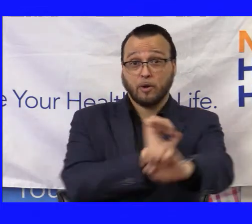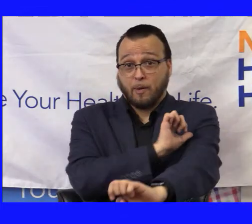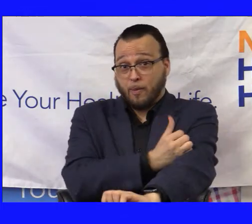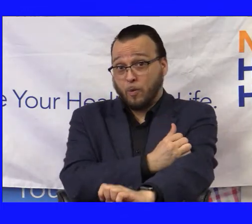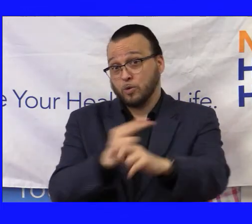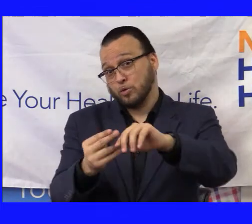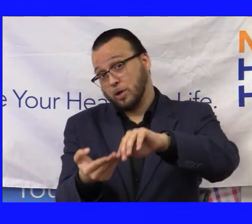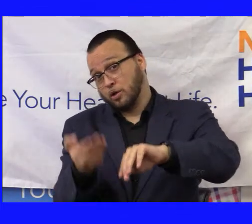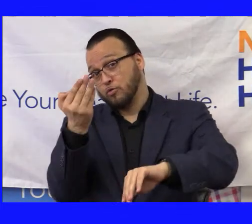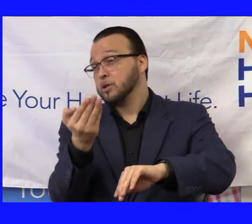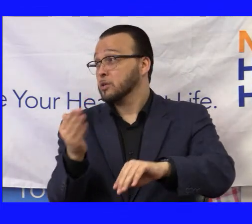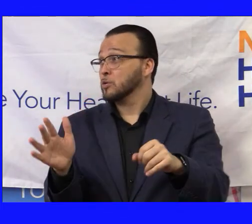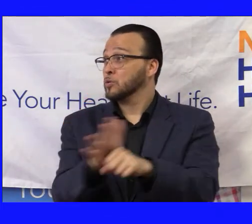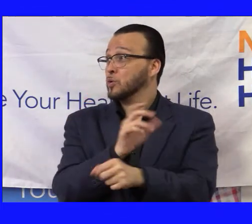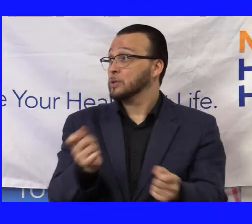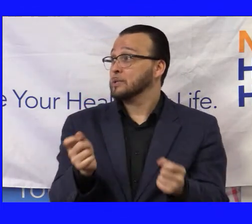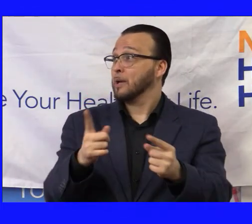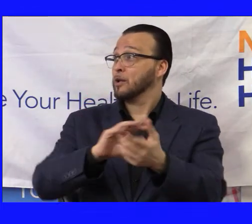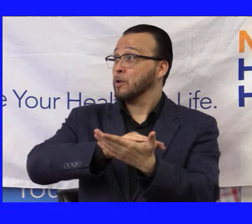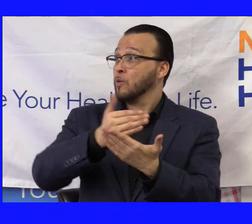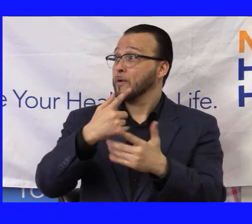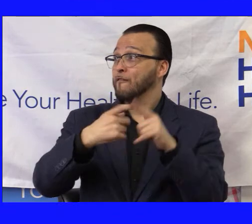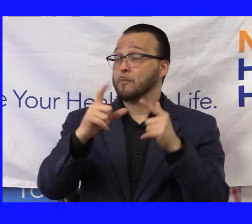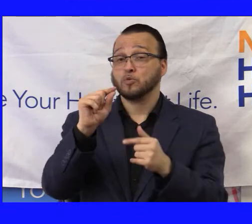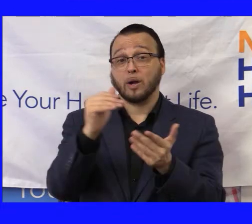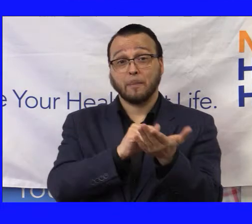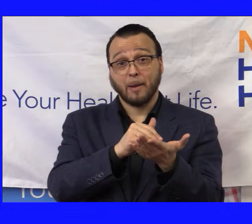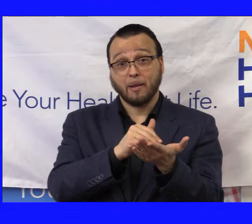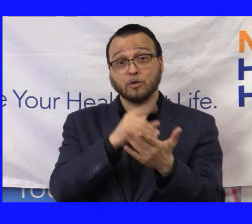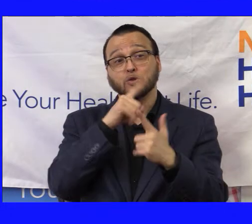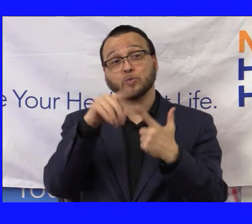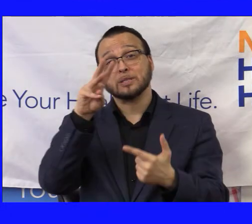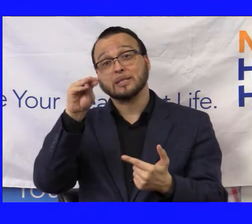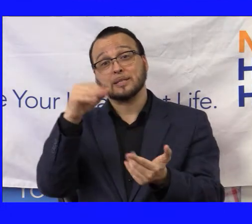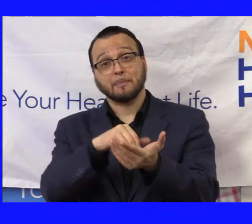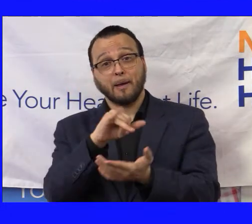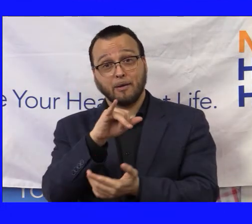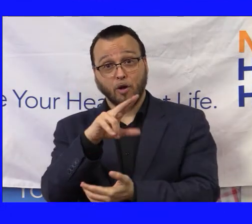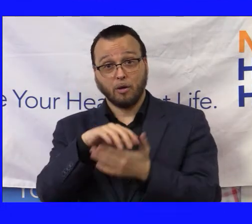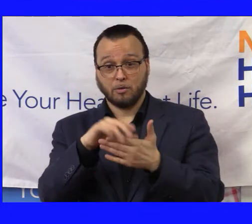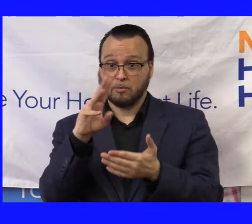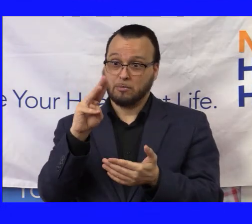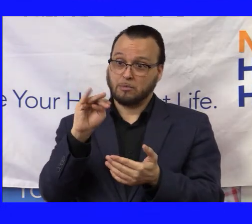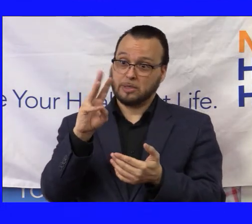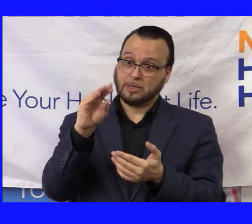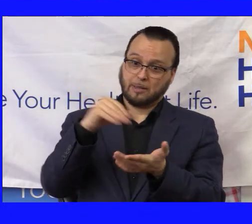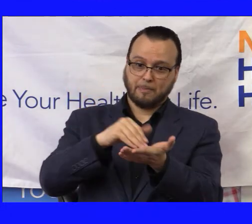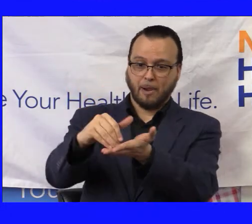spending authority from $20 million to $60 million. Thank you.